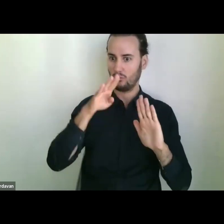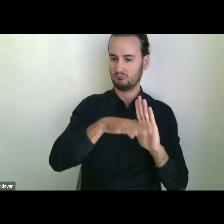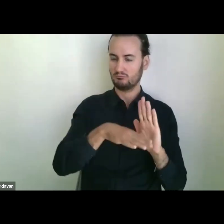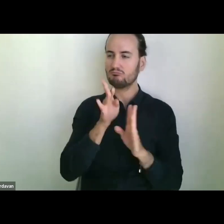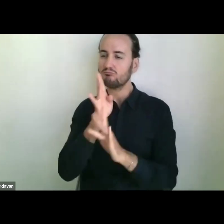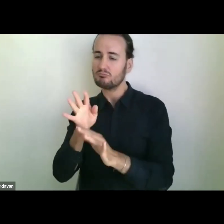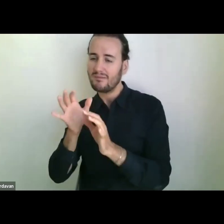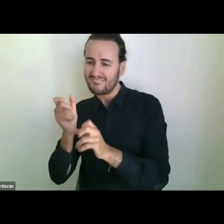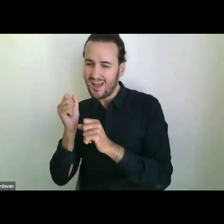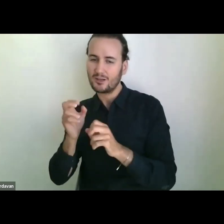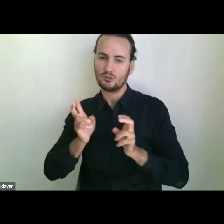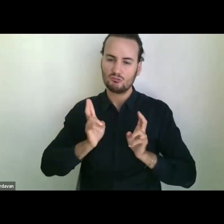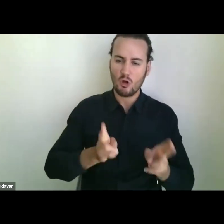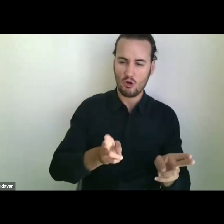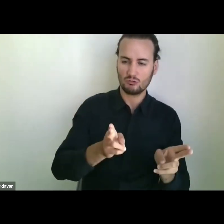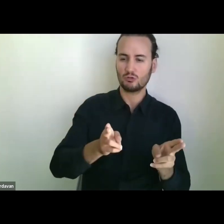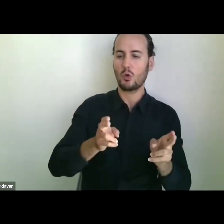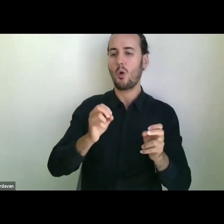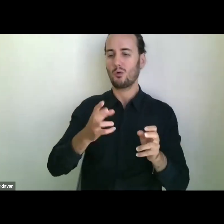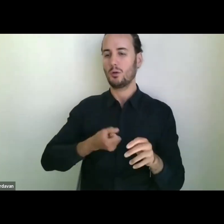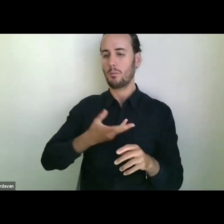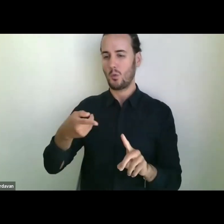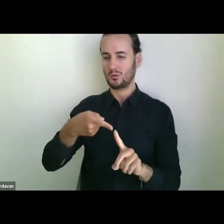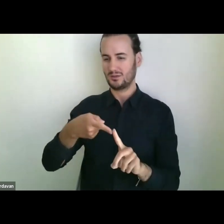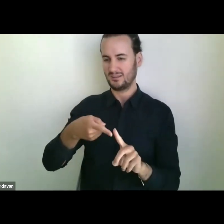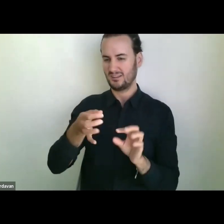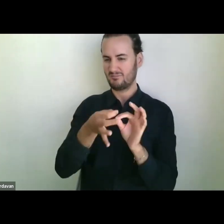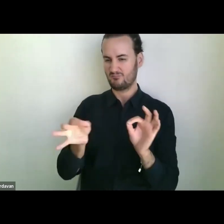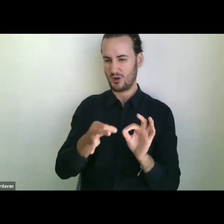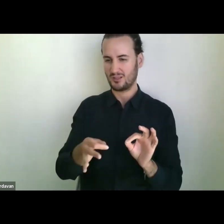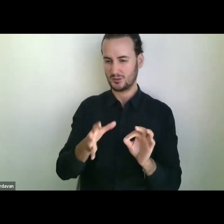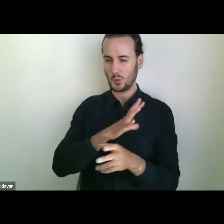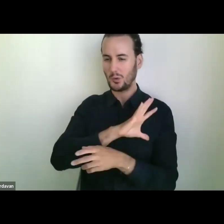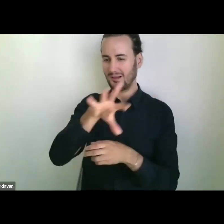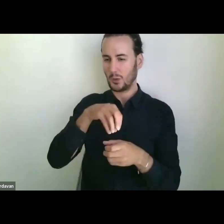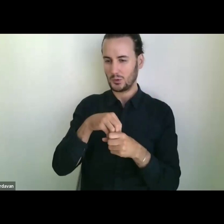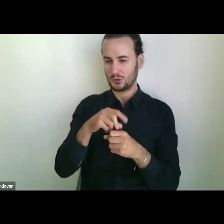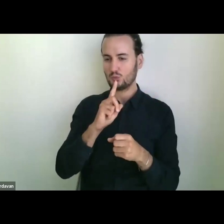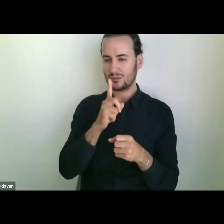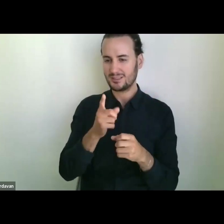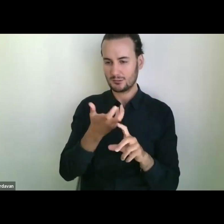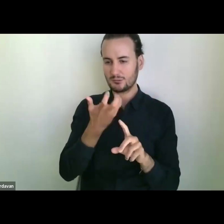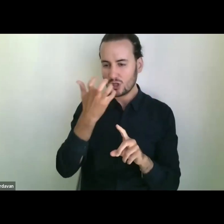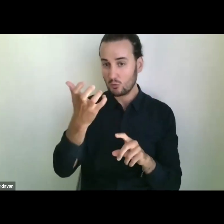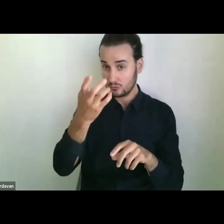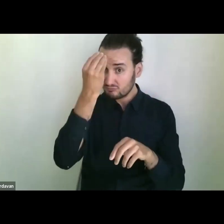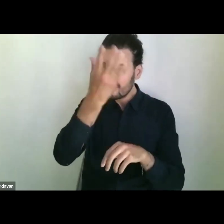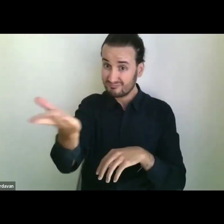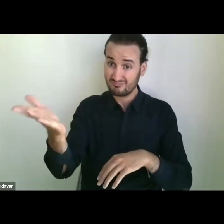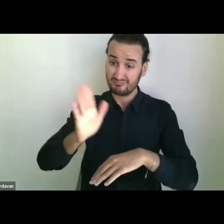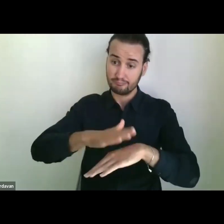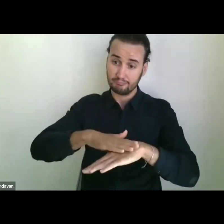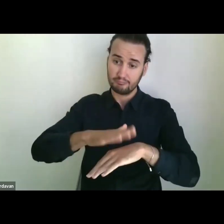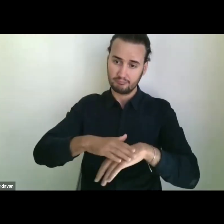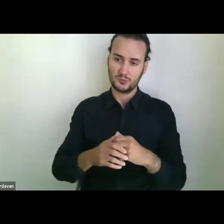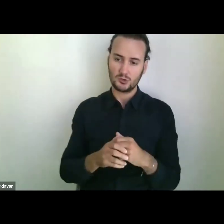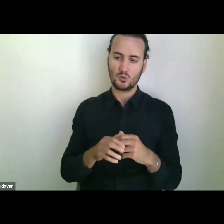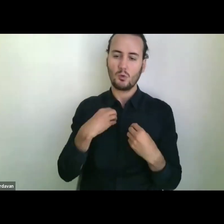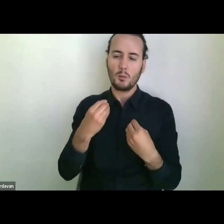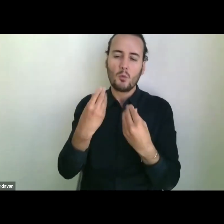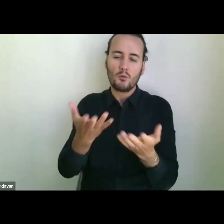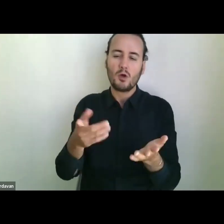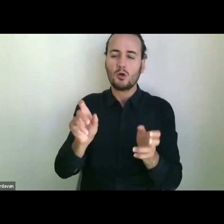urgency, and emotive language that involves shouting. So I want to give folks the opportunity to step